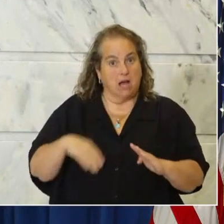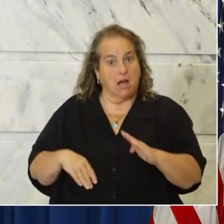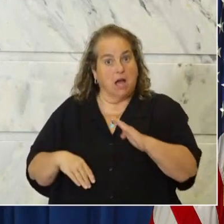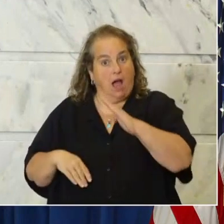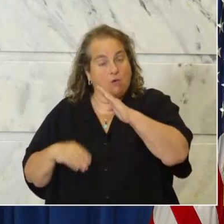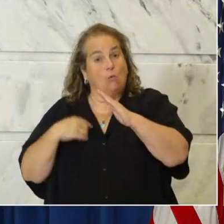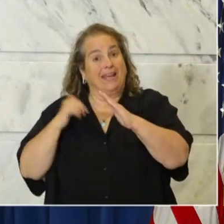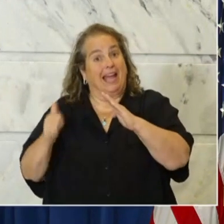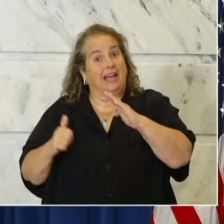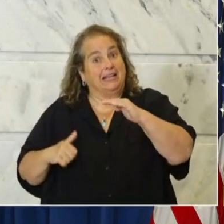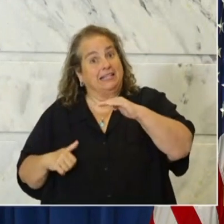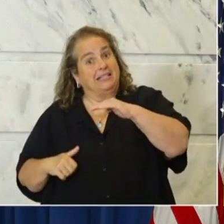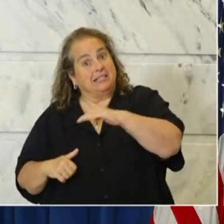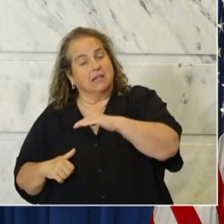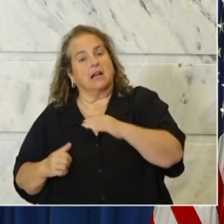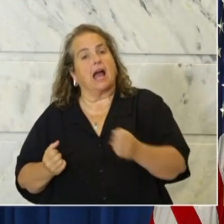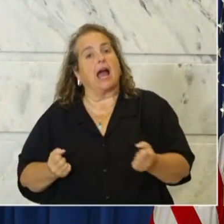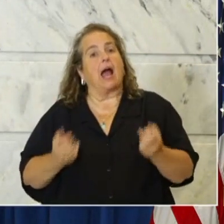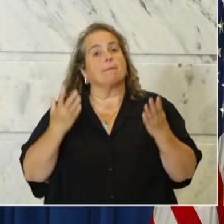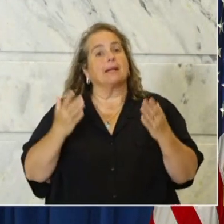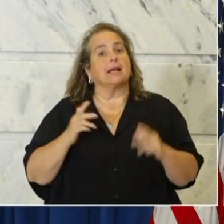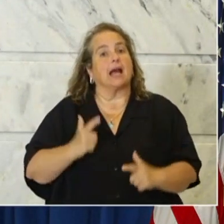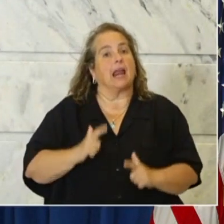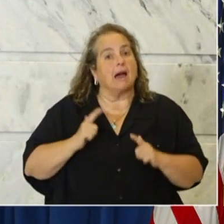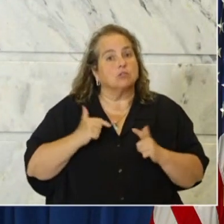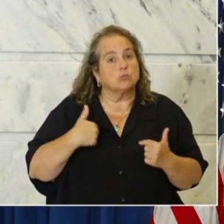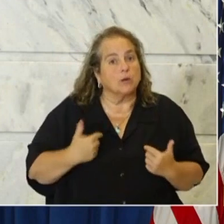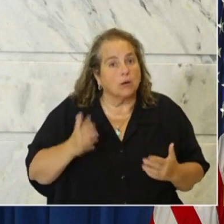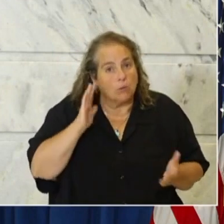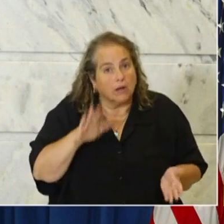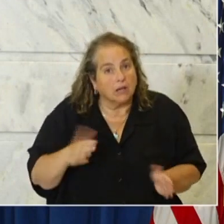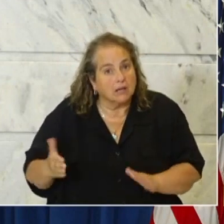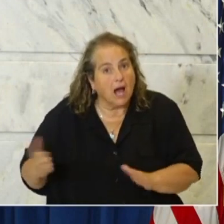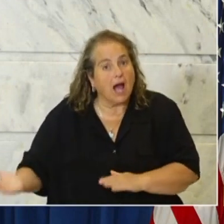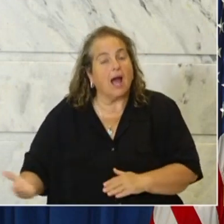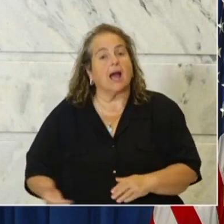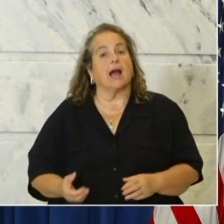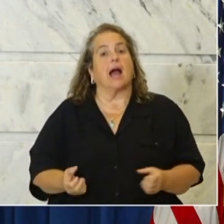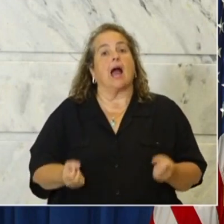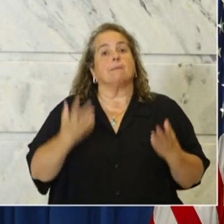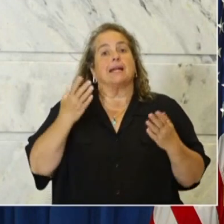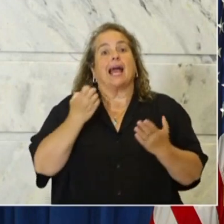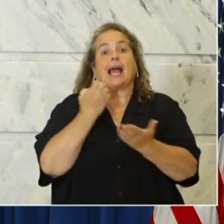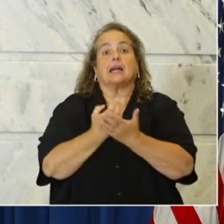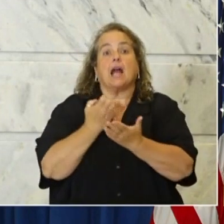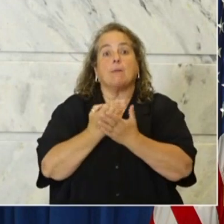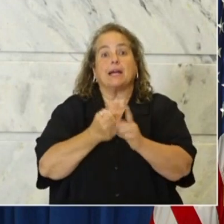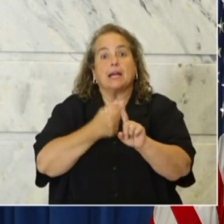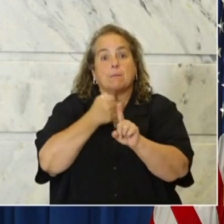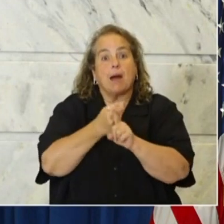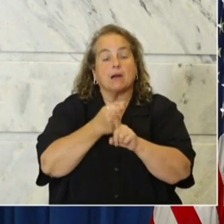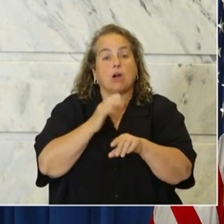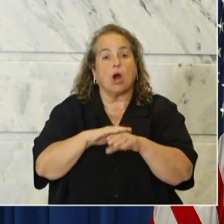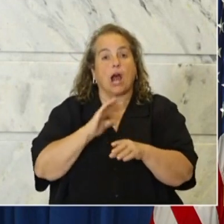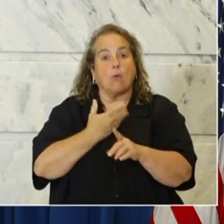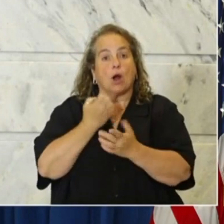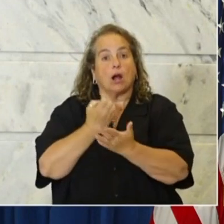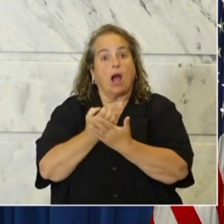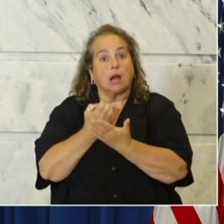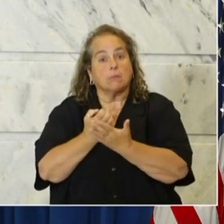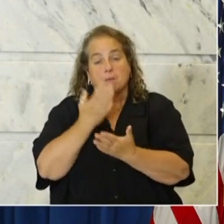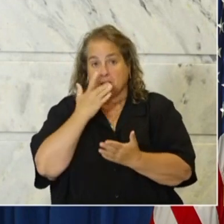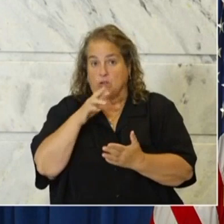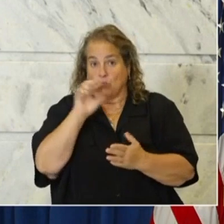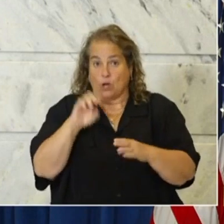to determine how many lives we lose, is going to determine what economic impact we have going forward, because our reopening and